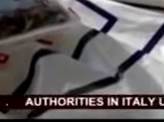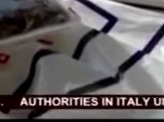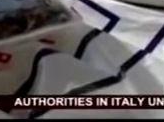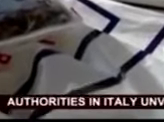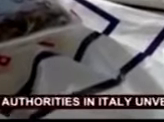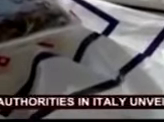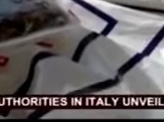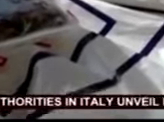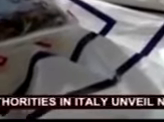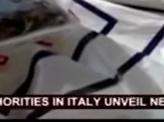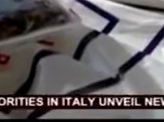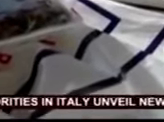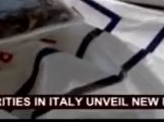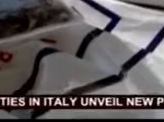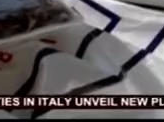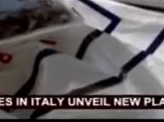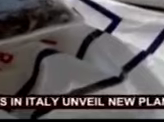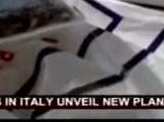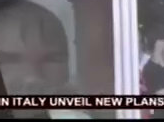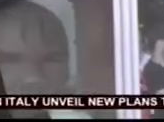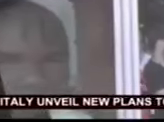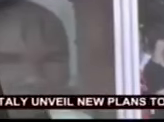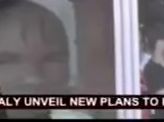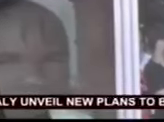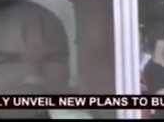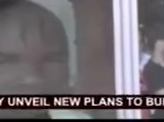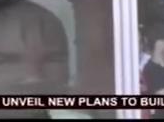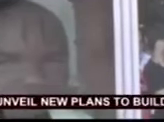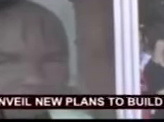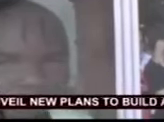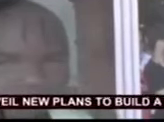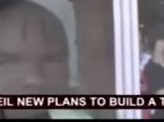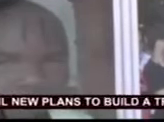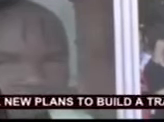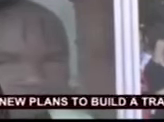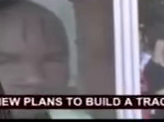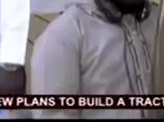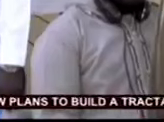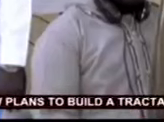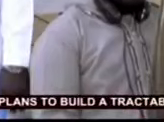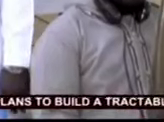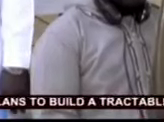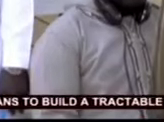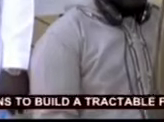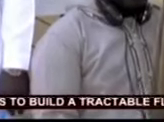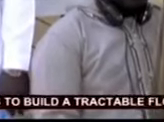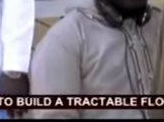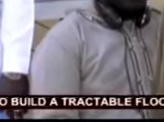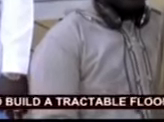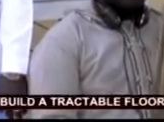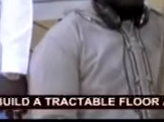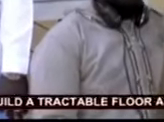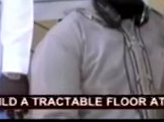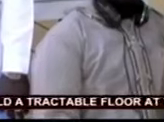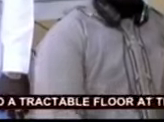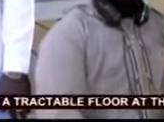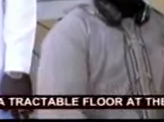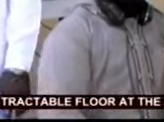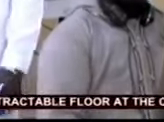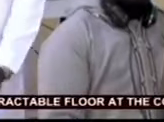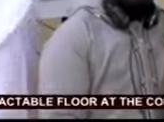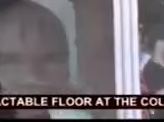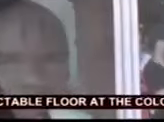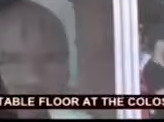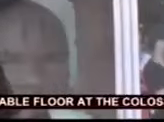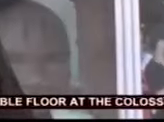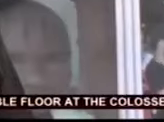ba ka be dwala mo be men fanan ala lanjuro le kan ala ma ala ye ke sabarlate ci la hono mo kamala